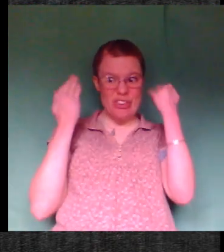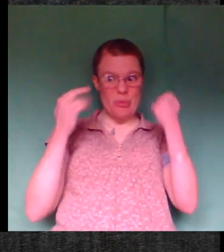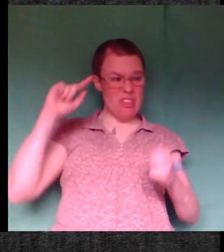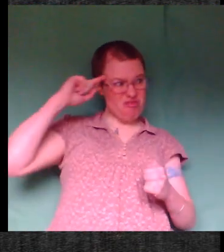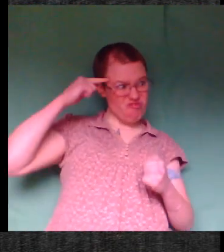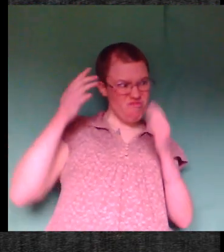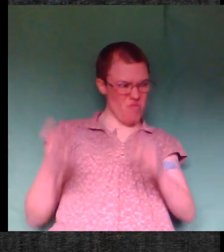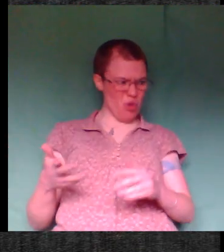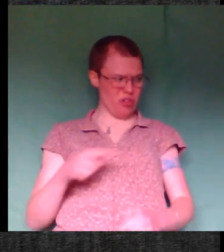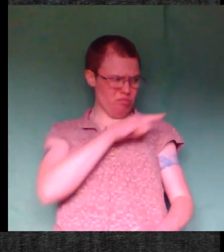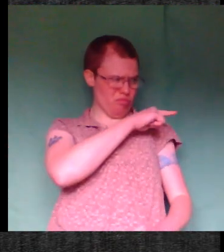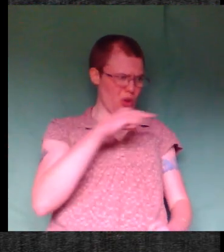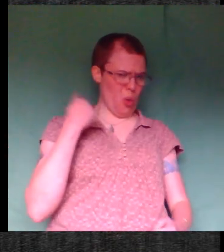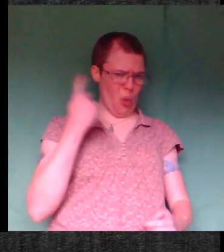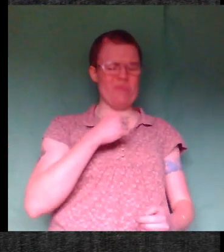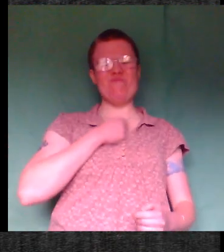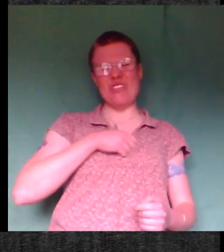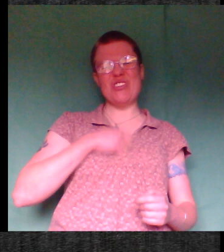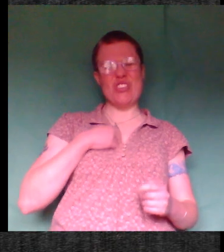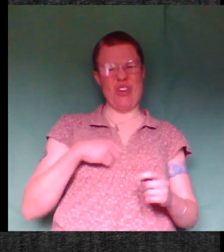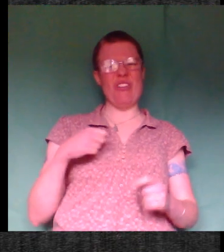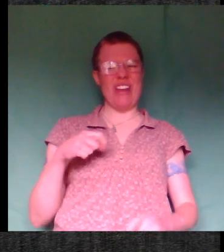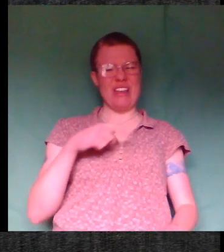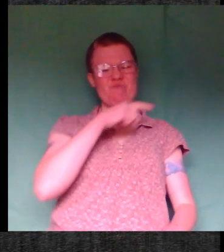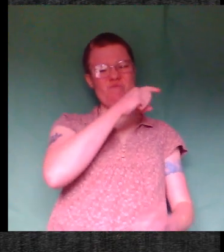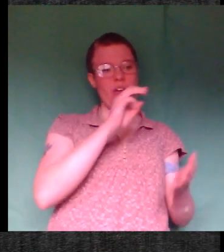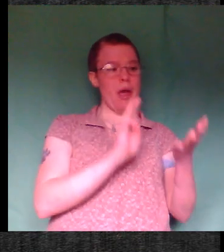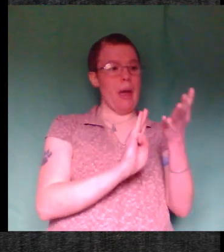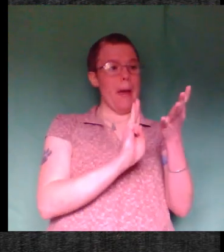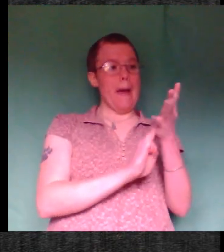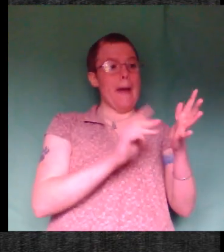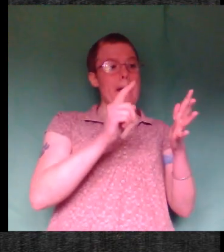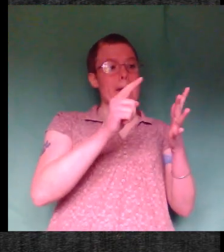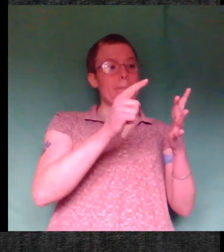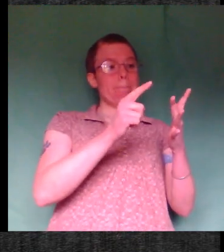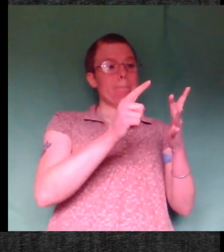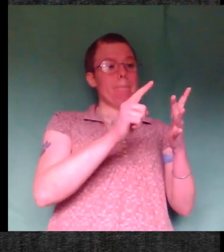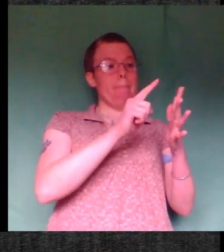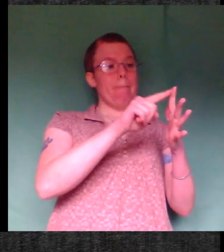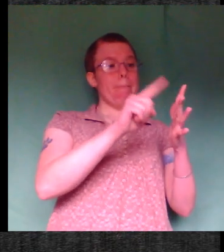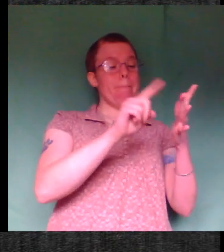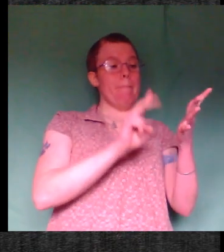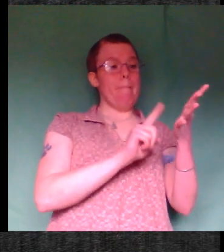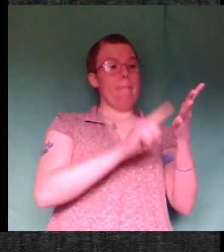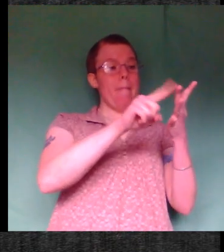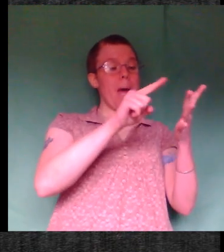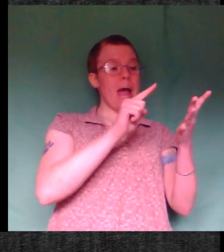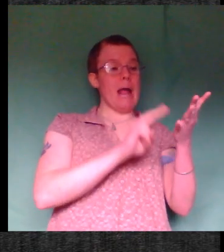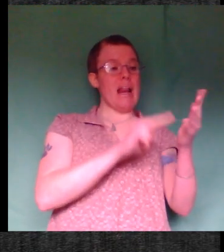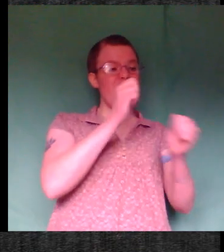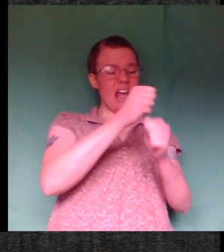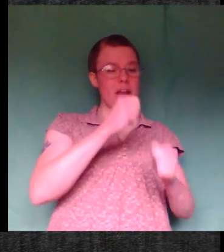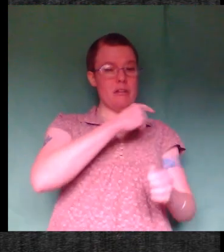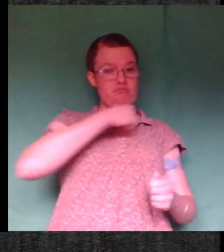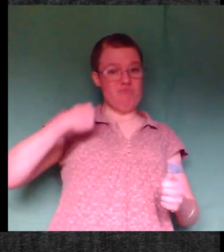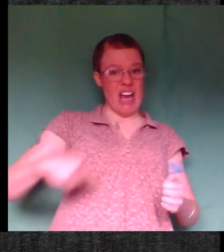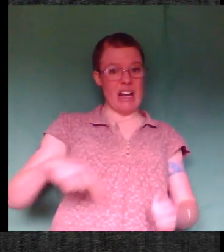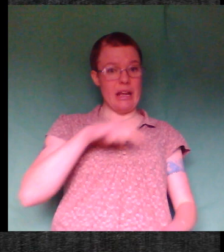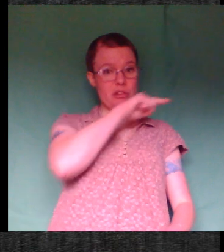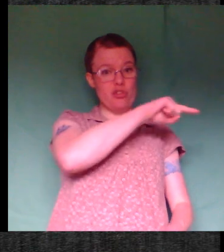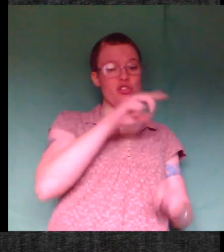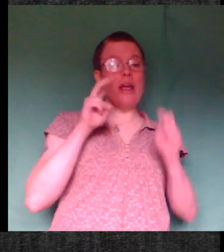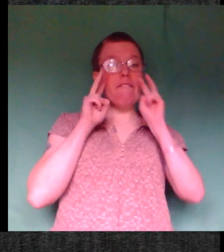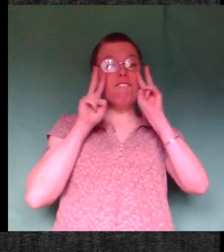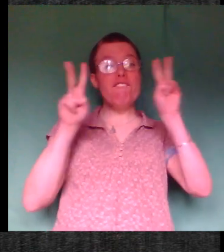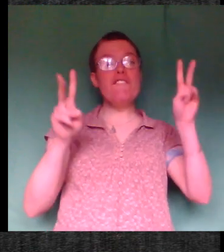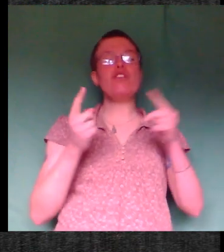weather. Who's that? Oh, sorry. I haven't introduced you to yet. This is Mei Ling. She was assigned to us